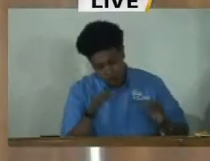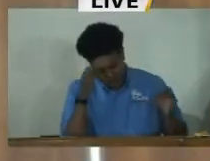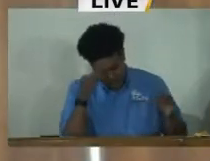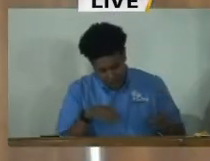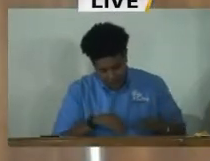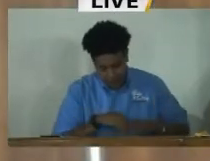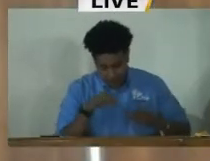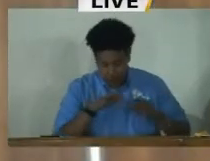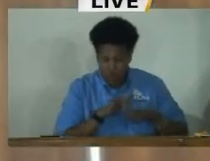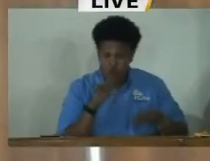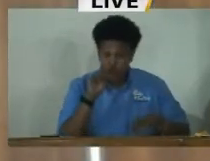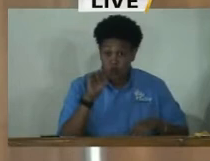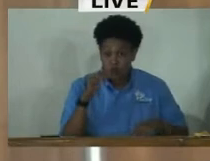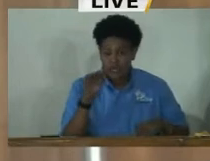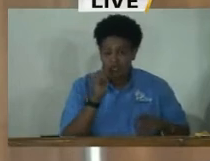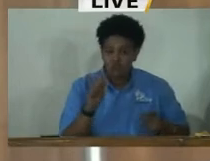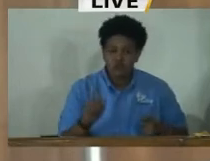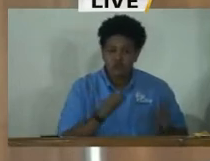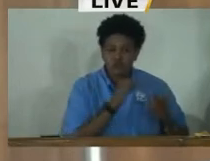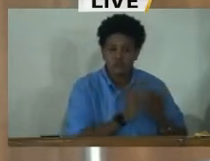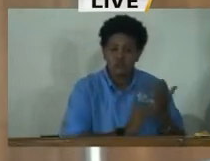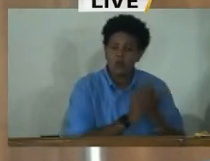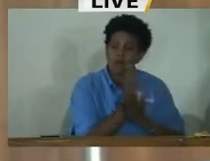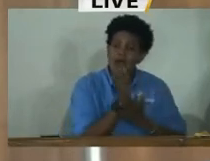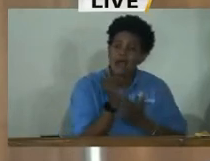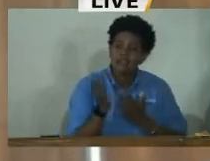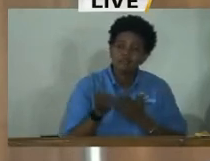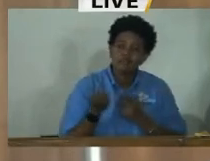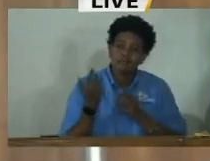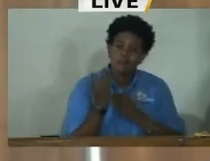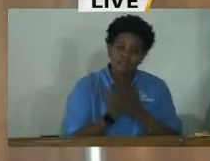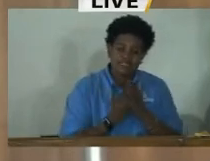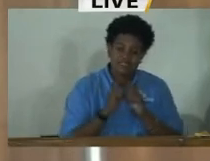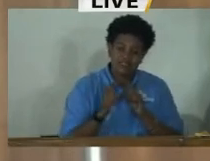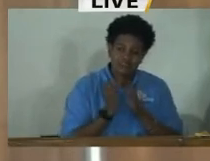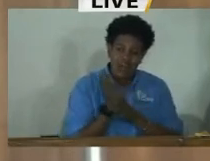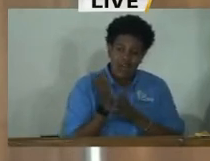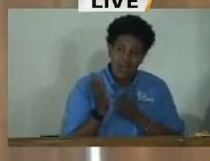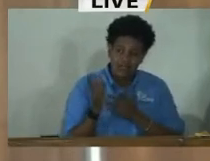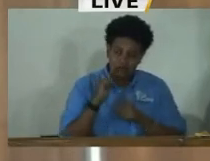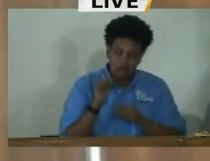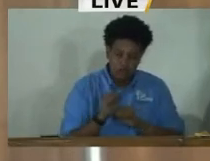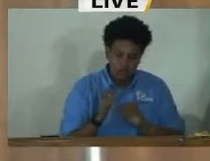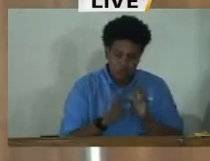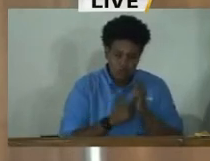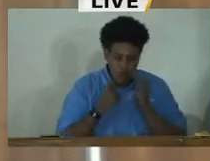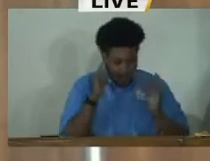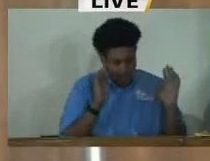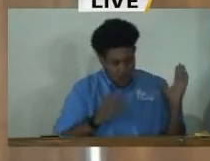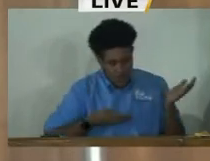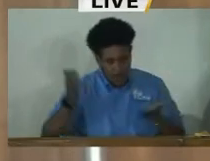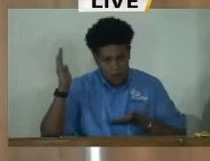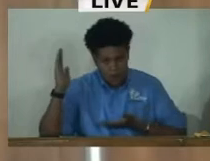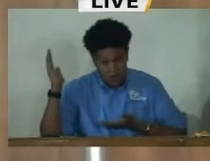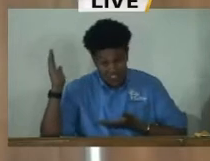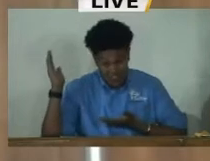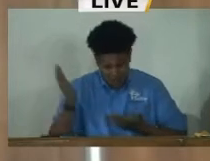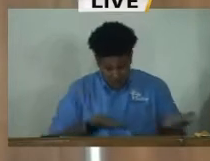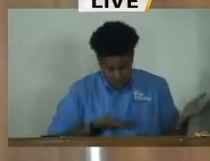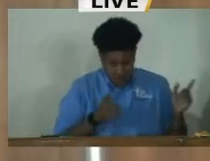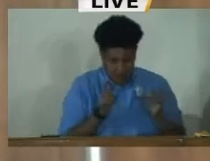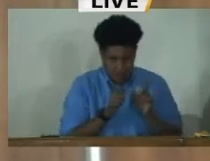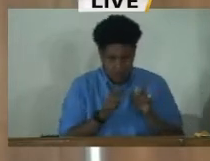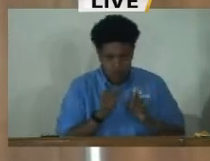in early 2019 to remove some of the items from the list of items required for import and export licenses and